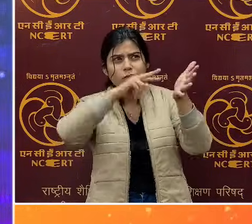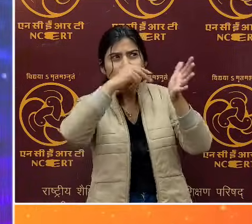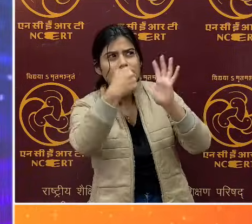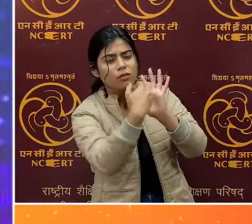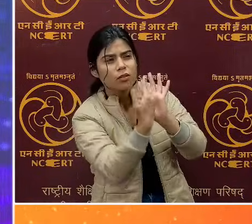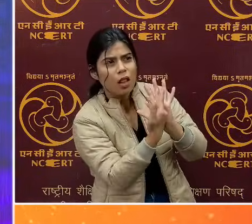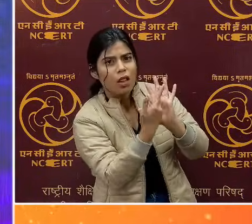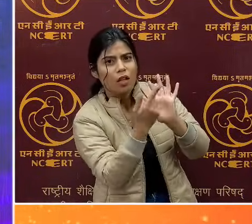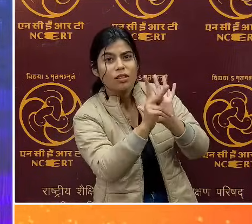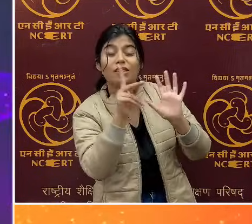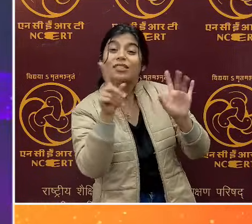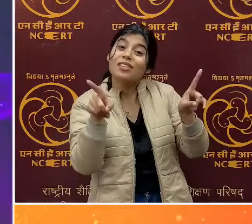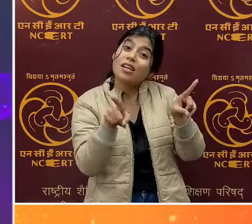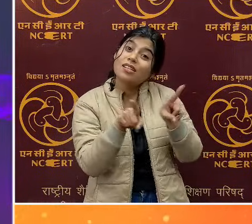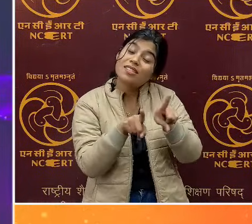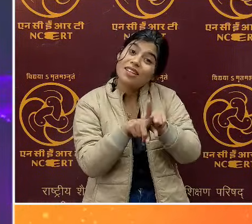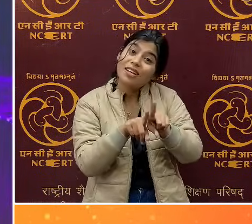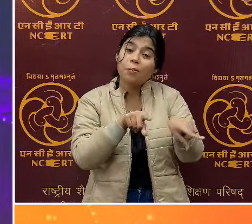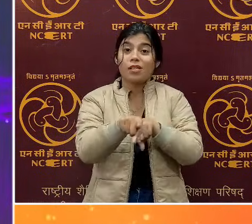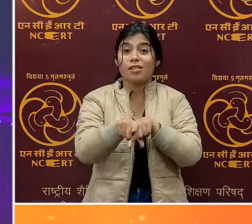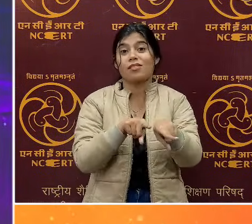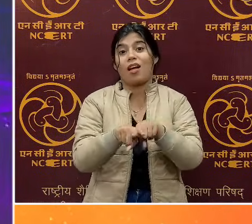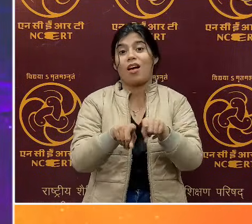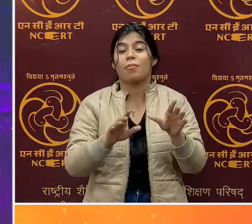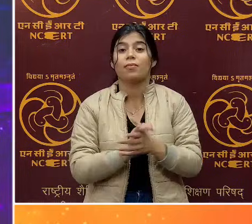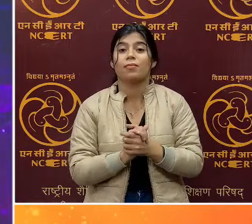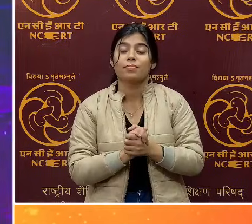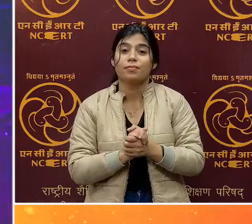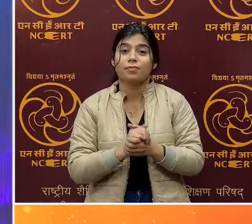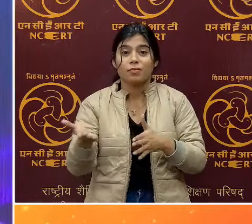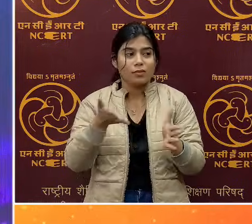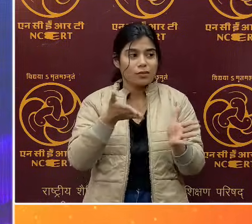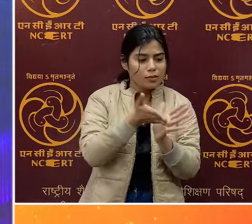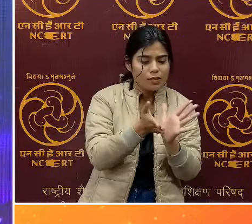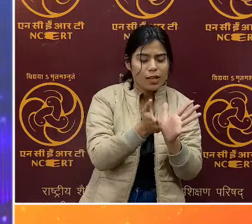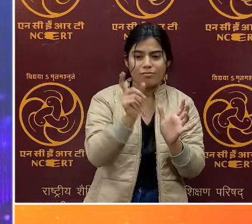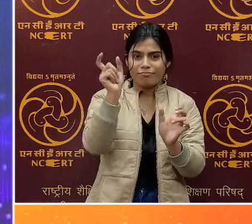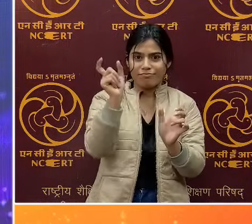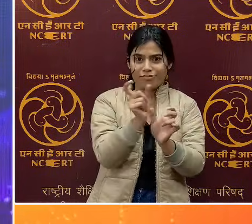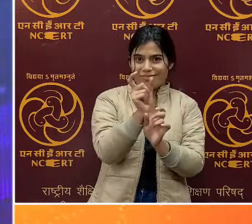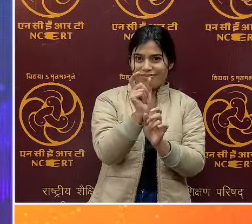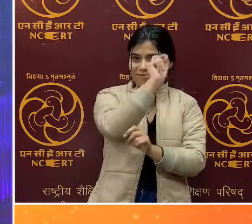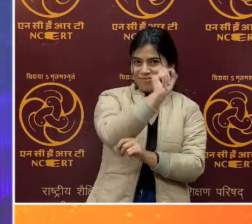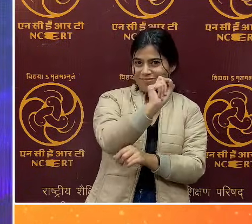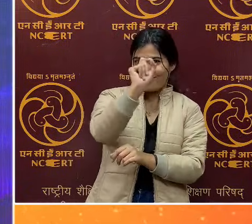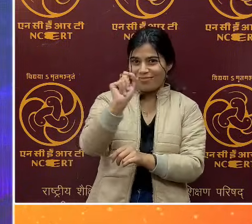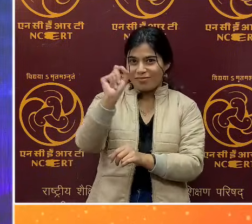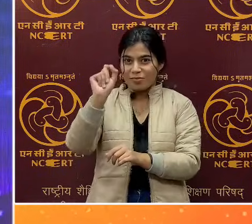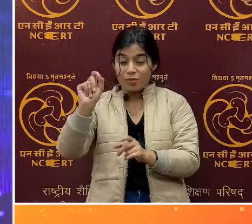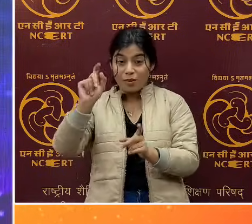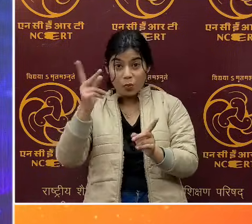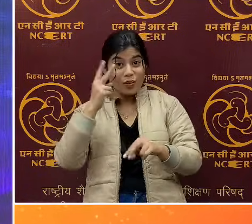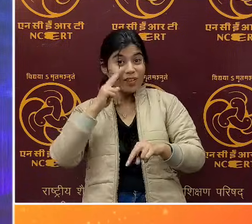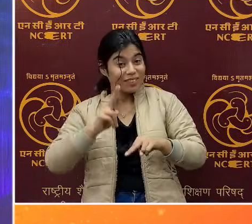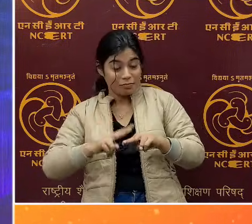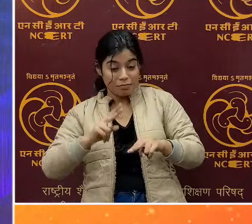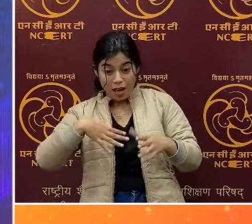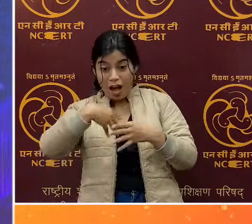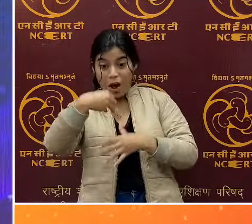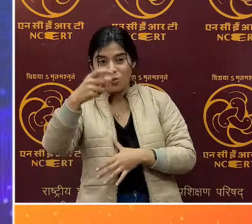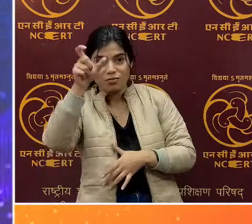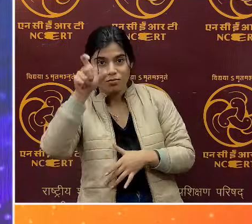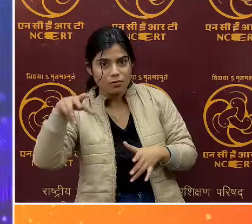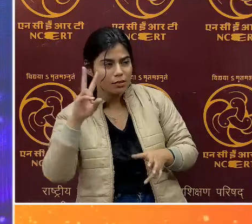in its Yes. image. Okay. Okay, so ambulance, the way it is written, it is the laterally inverted